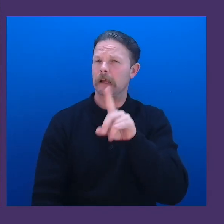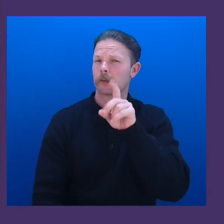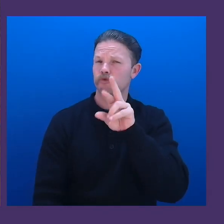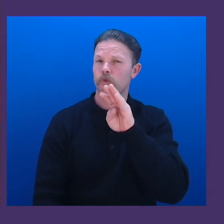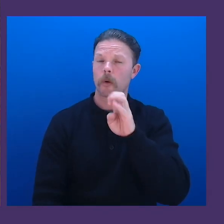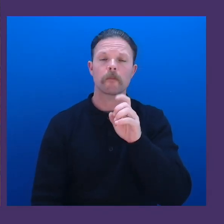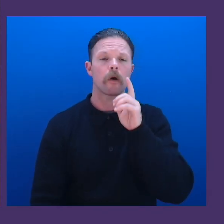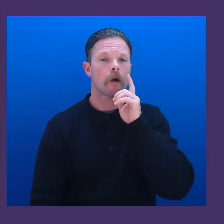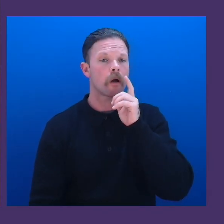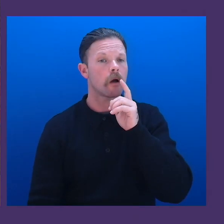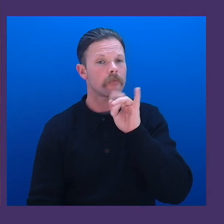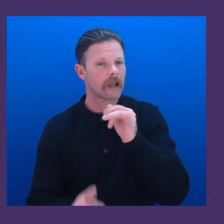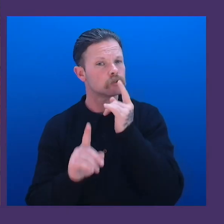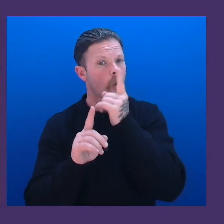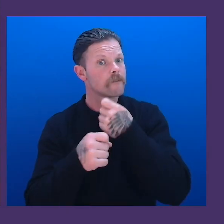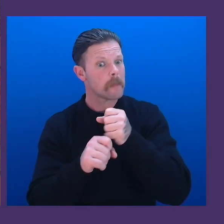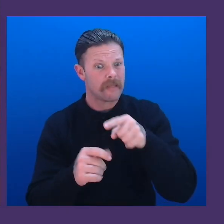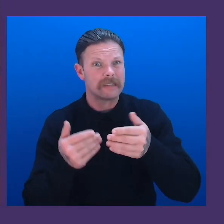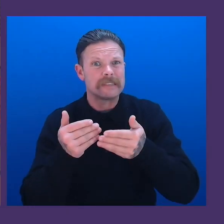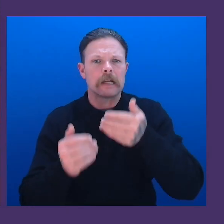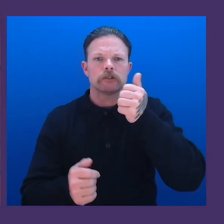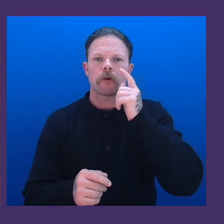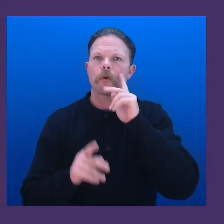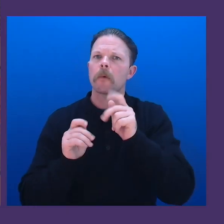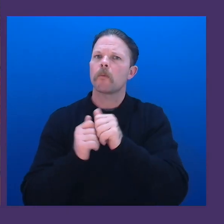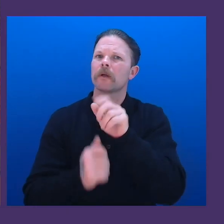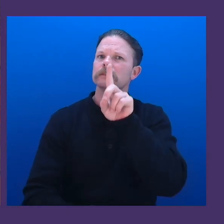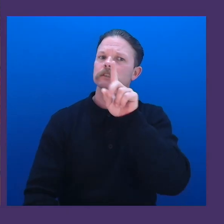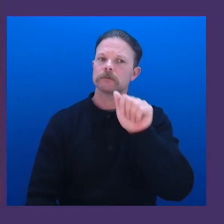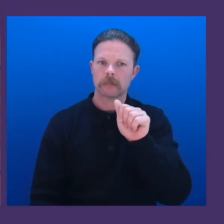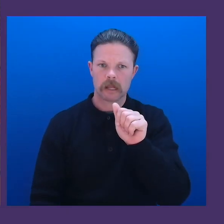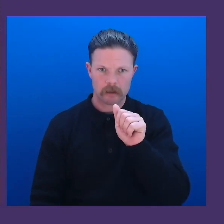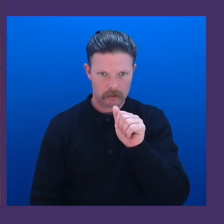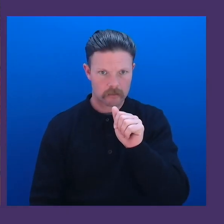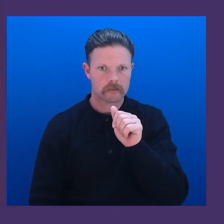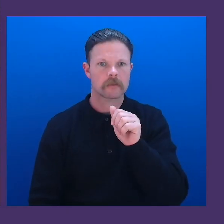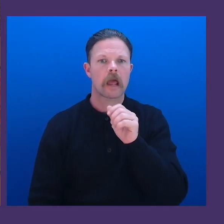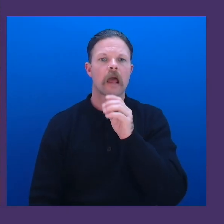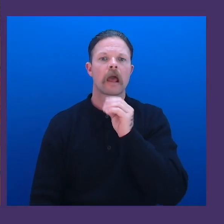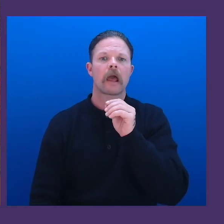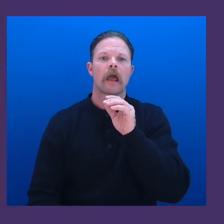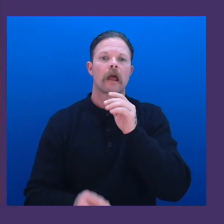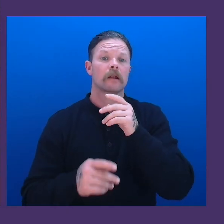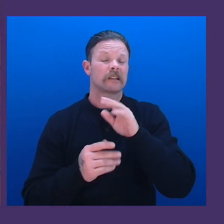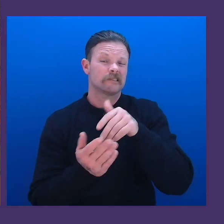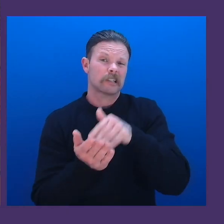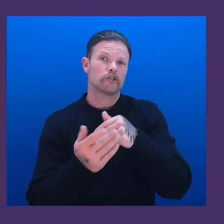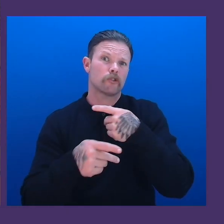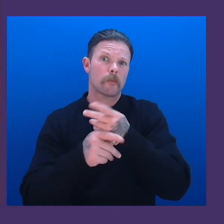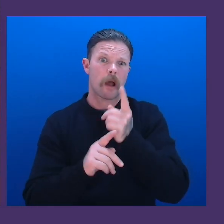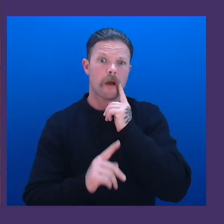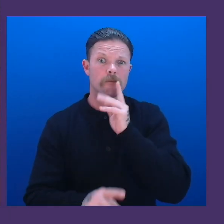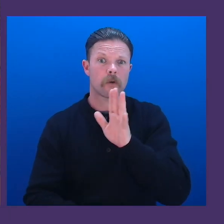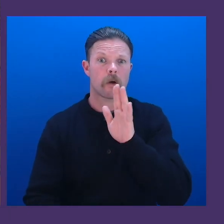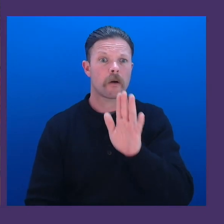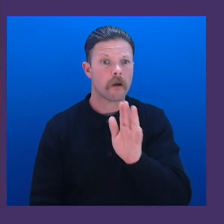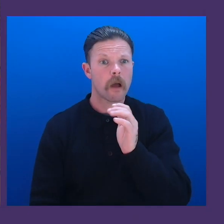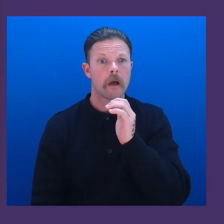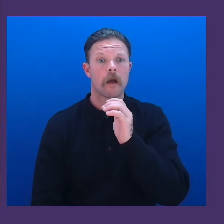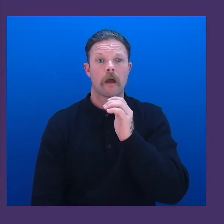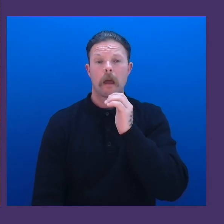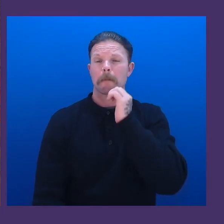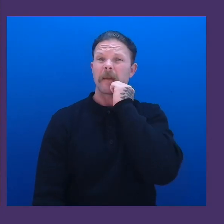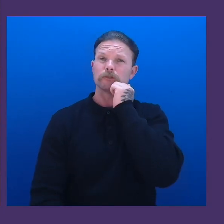disabilities and/or dexterity challenges to use menstrual products. And it's a really great example of, again,